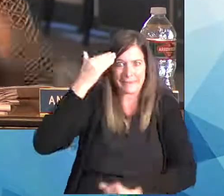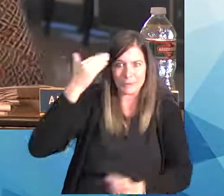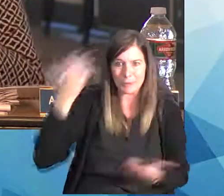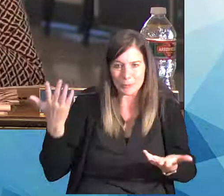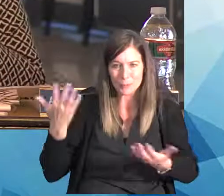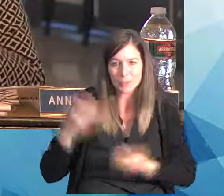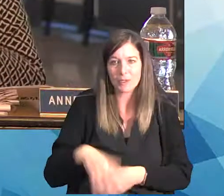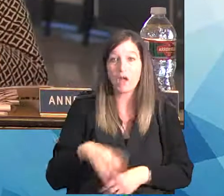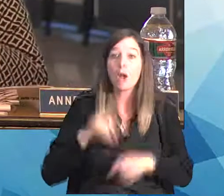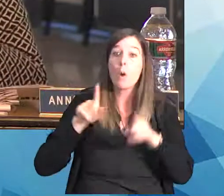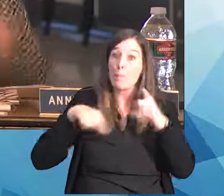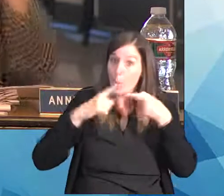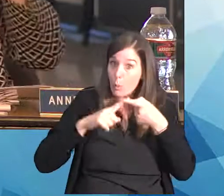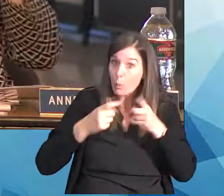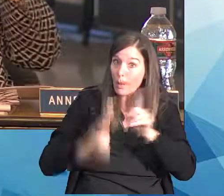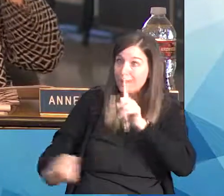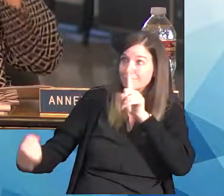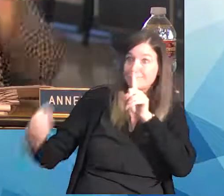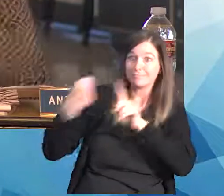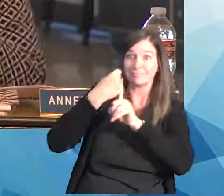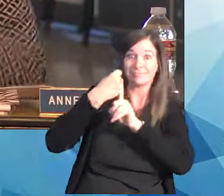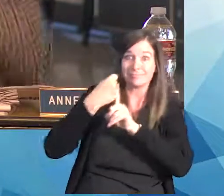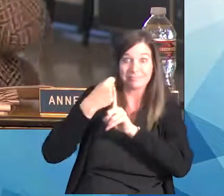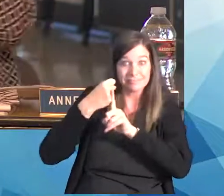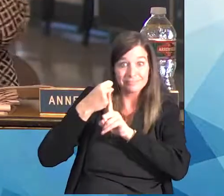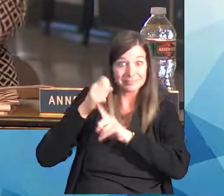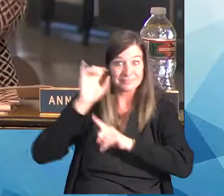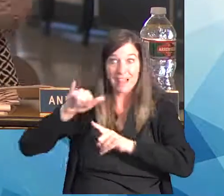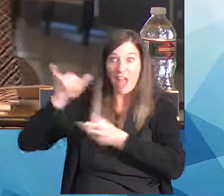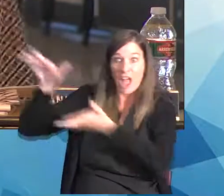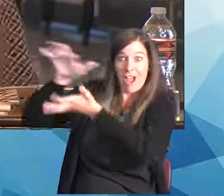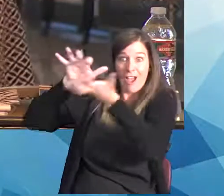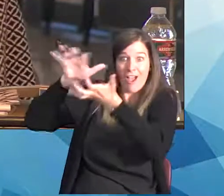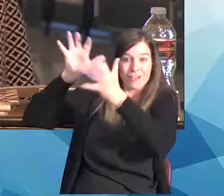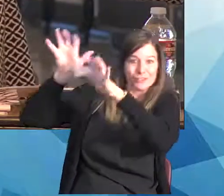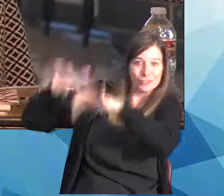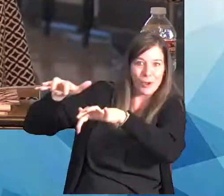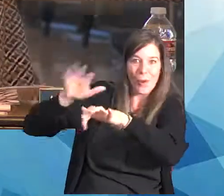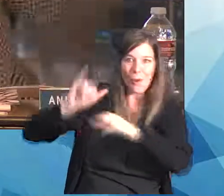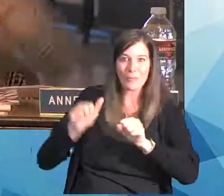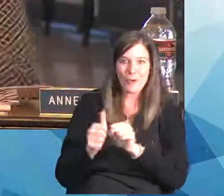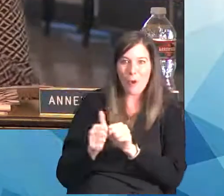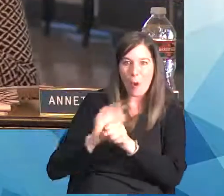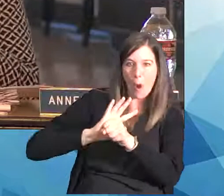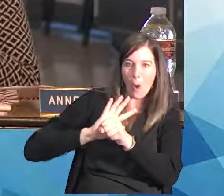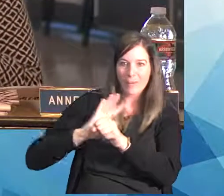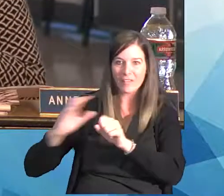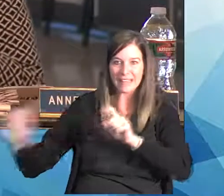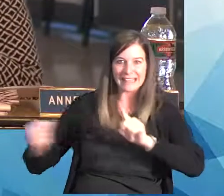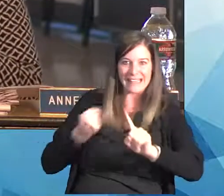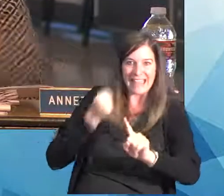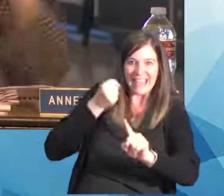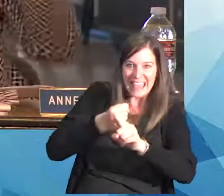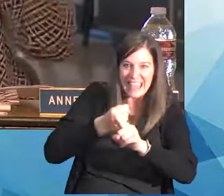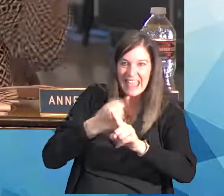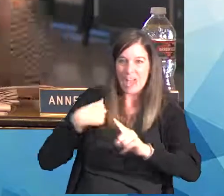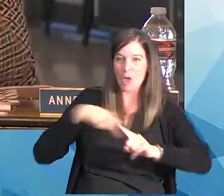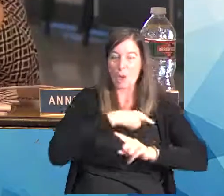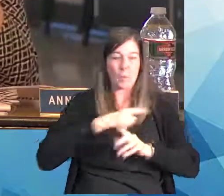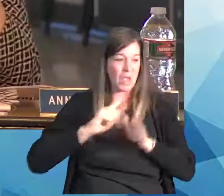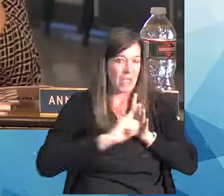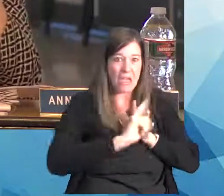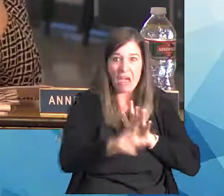fall apart. We didn't run away. We didn't scatter to the four directions. We actually